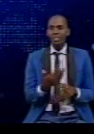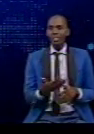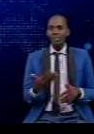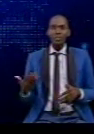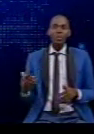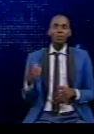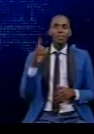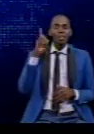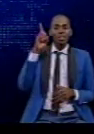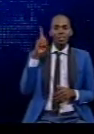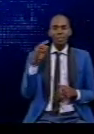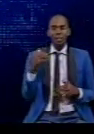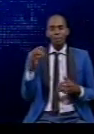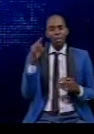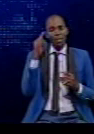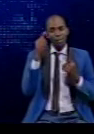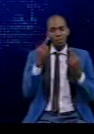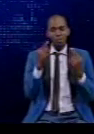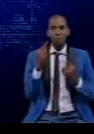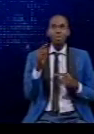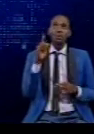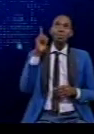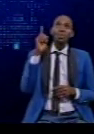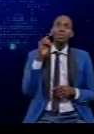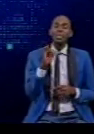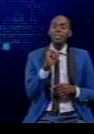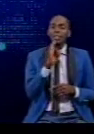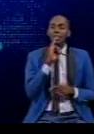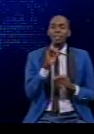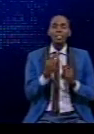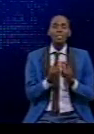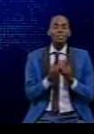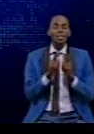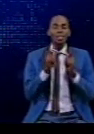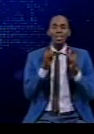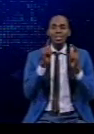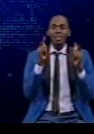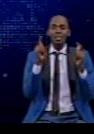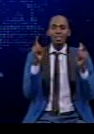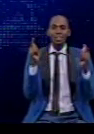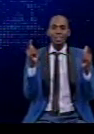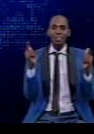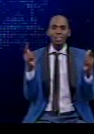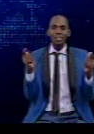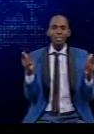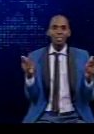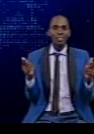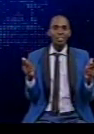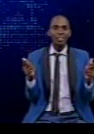Authorization to stand on the promises.